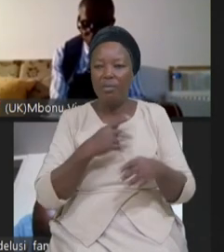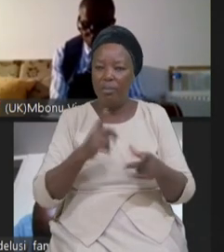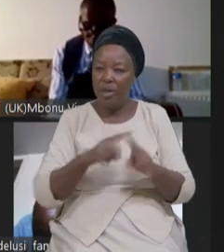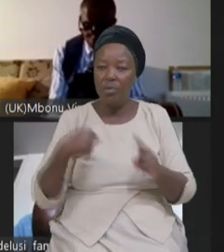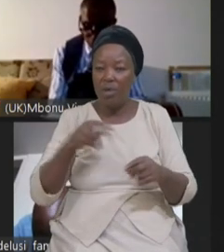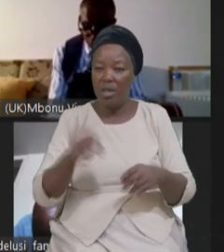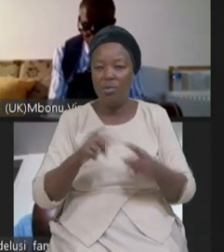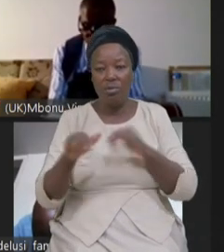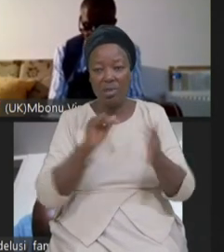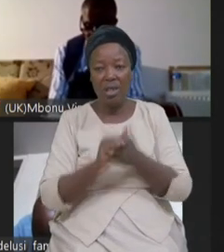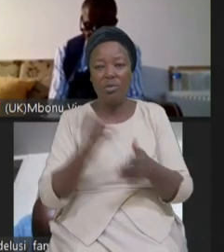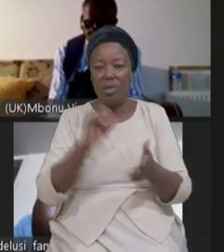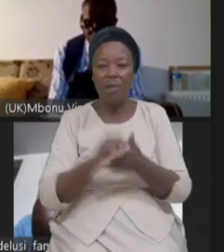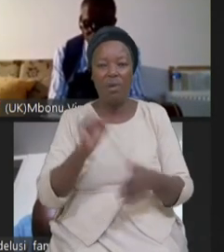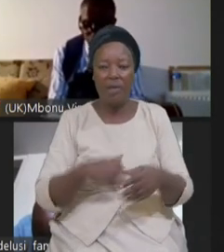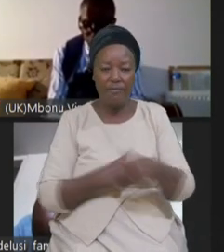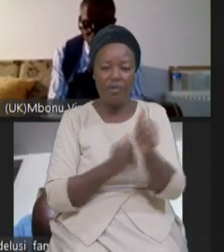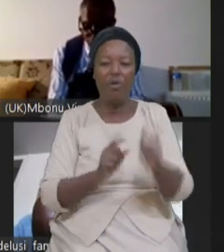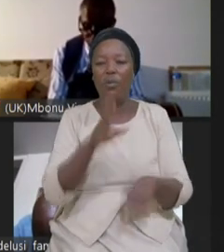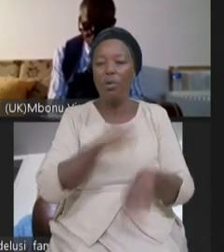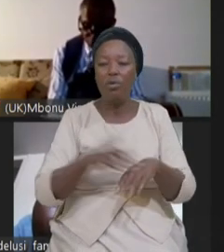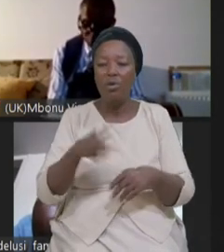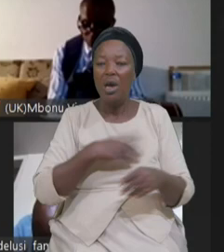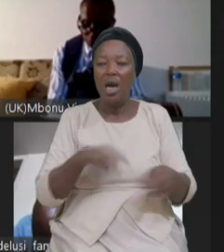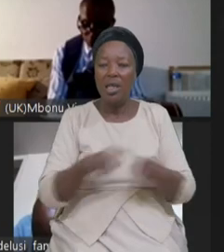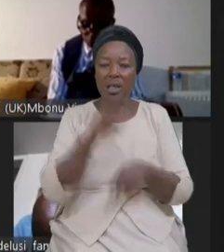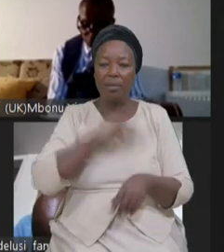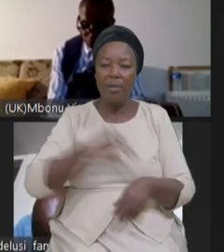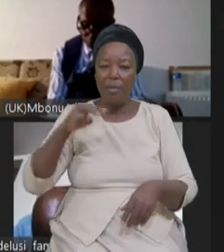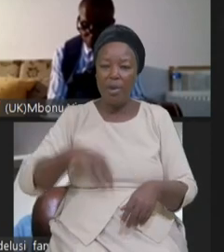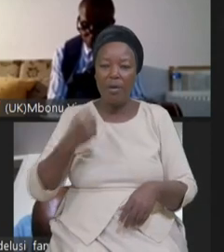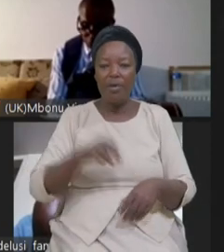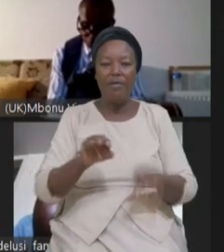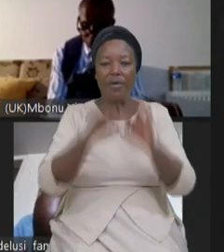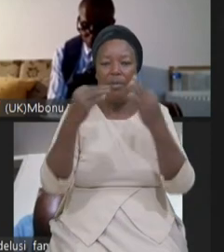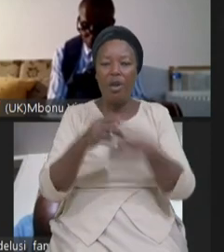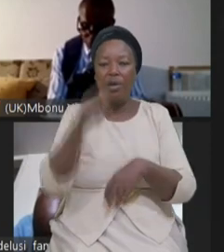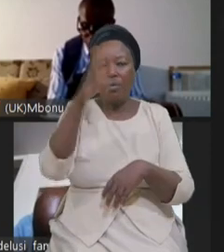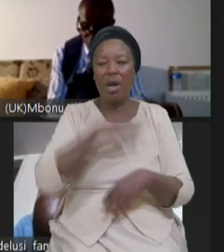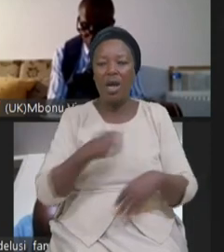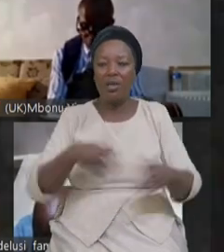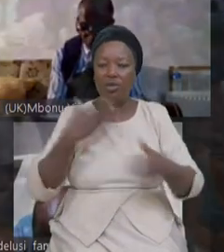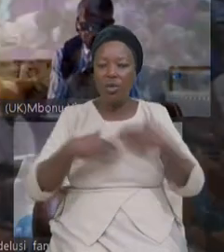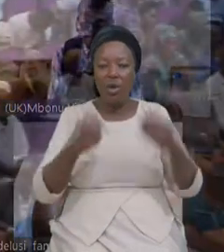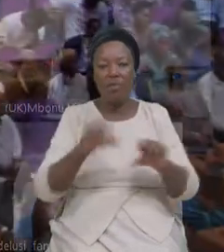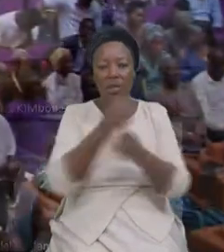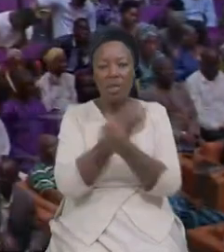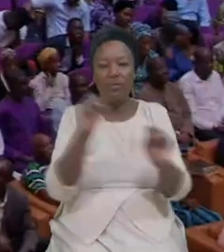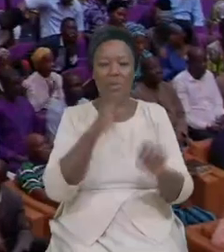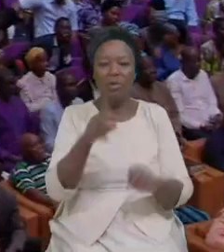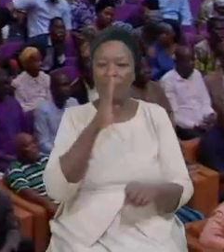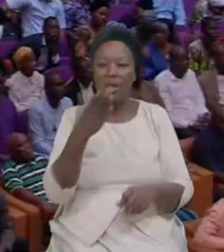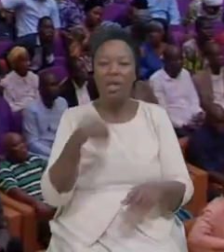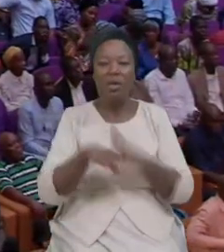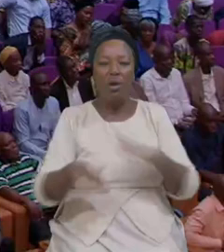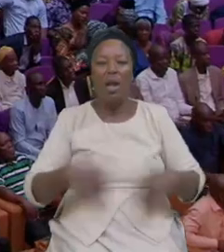can follow up on you, new members of the family of God. And the joy of salvation will continue in your life